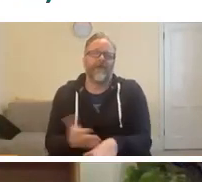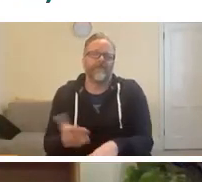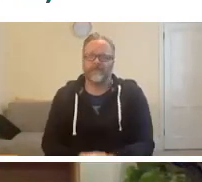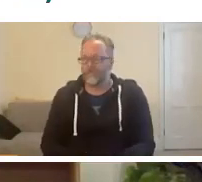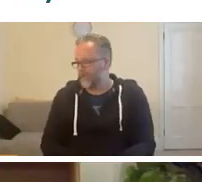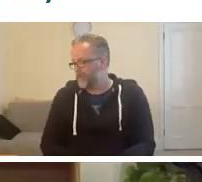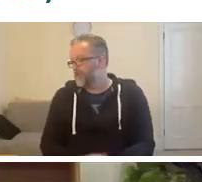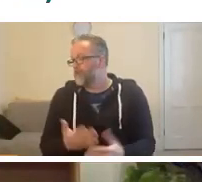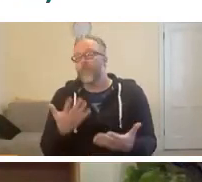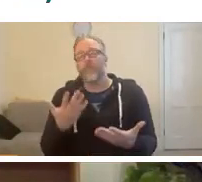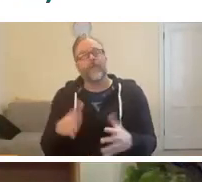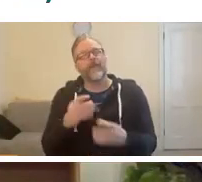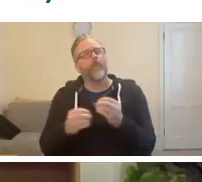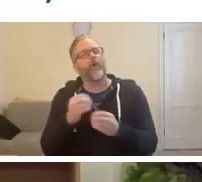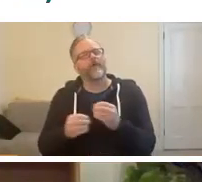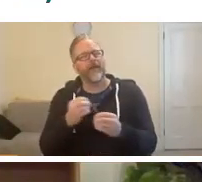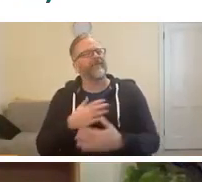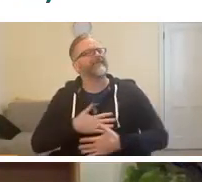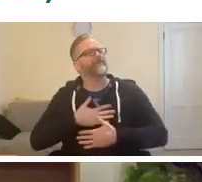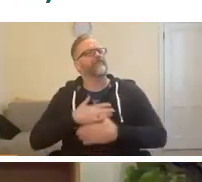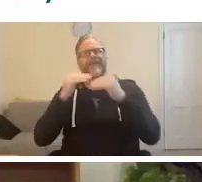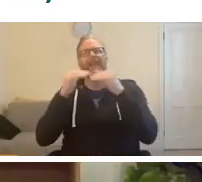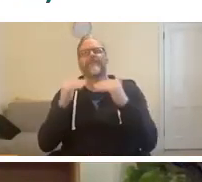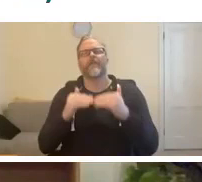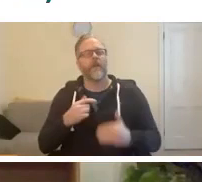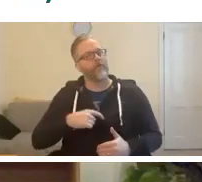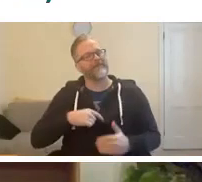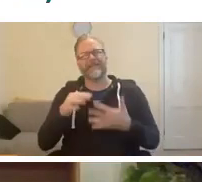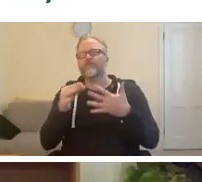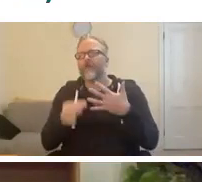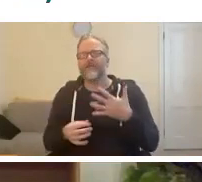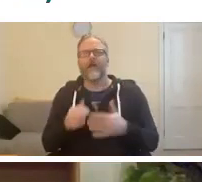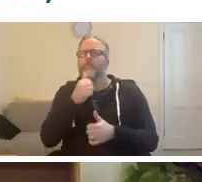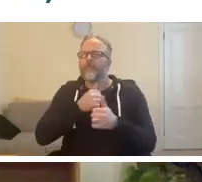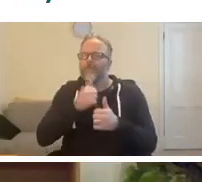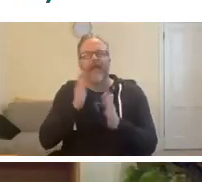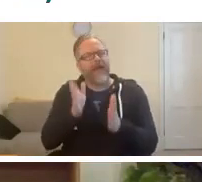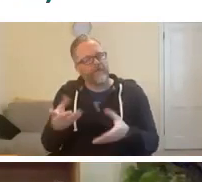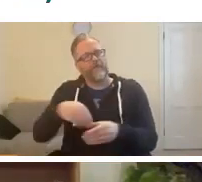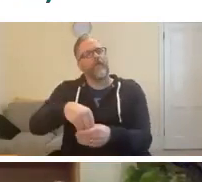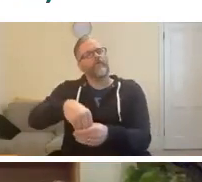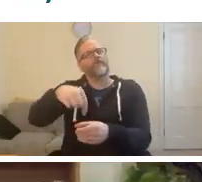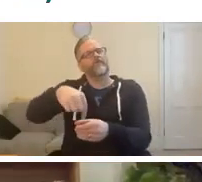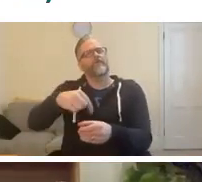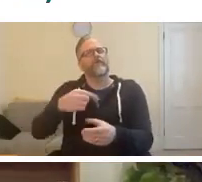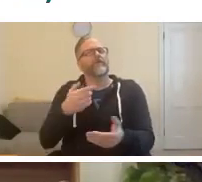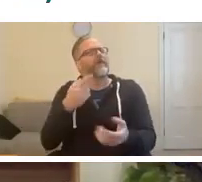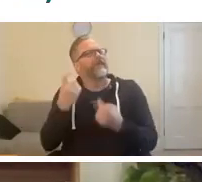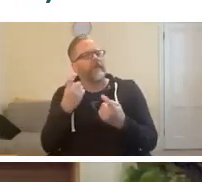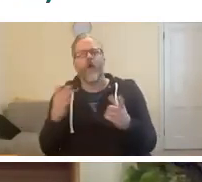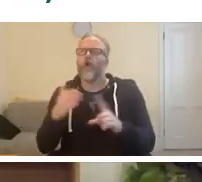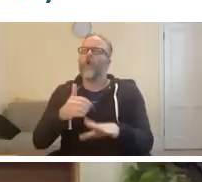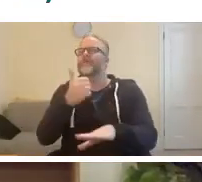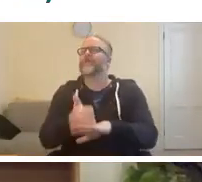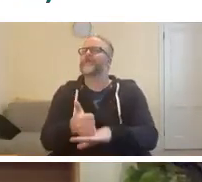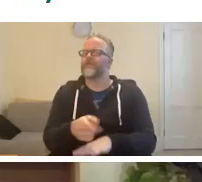So we determined that levels of distress, personality traits and preferences must be considered when talking about working on goals with young people